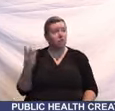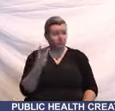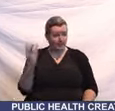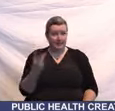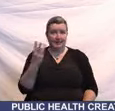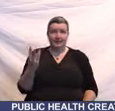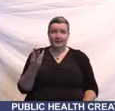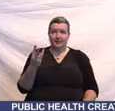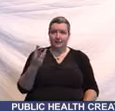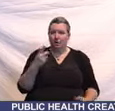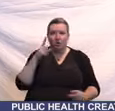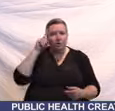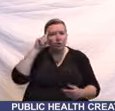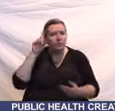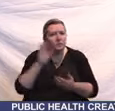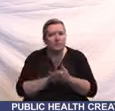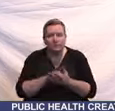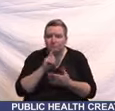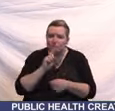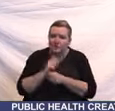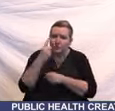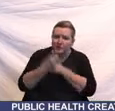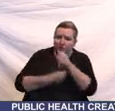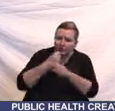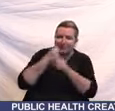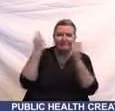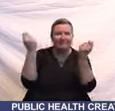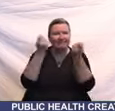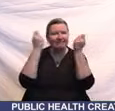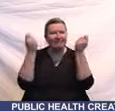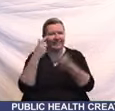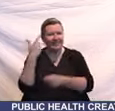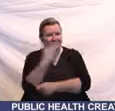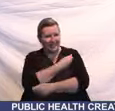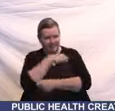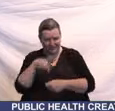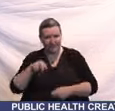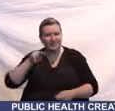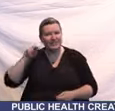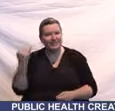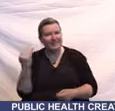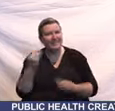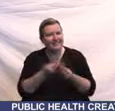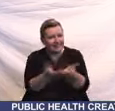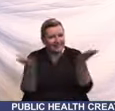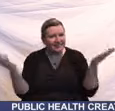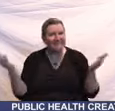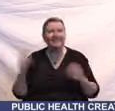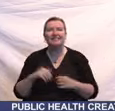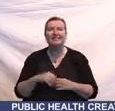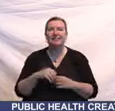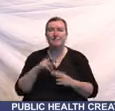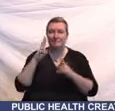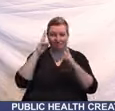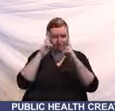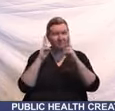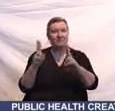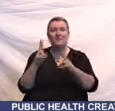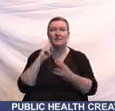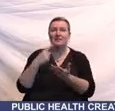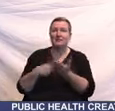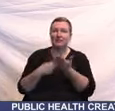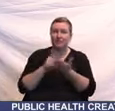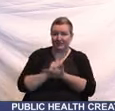believe, Pat, the one-year anniversary of the first vaccinations in our state. To commemorate, and as we discussed last week, we